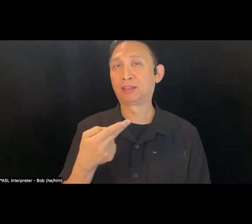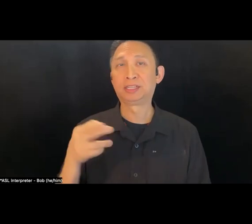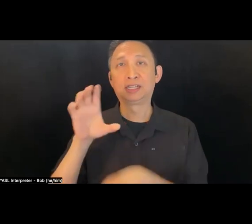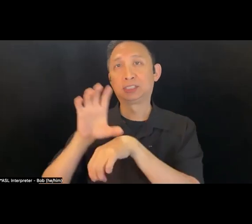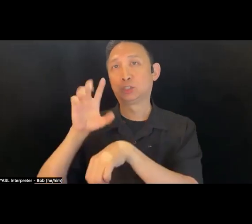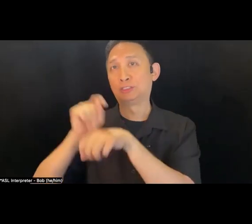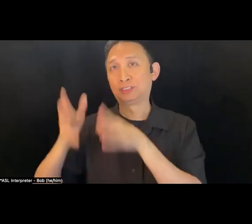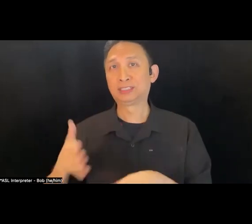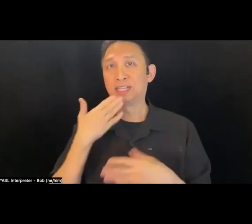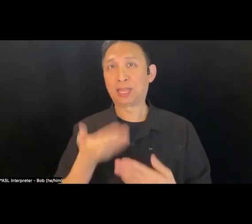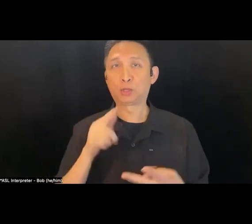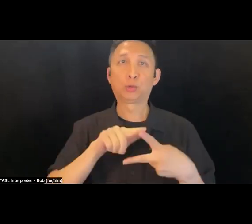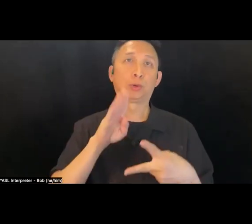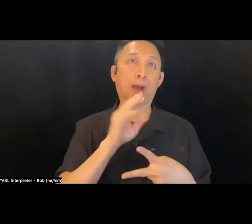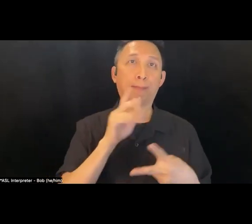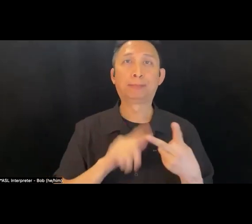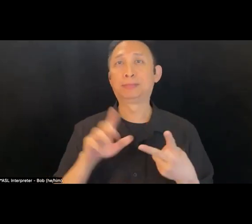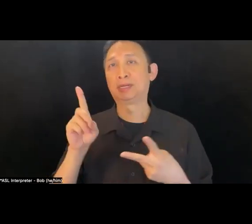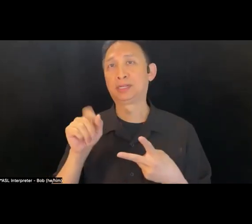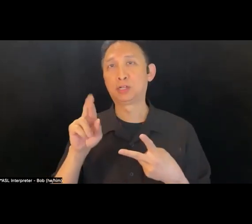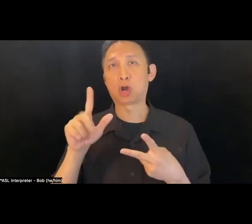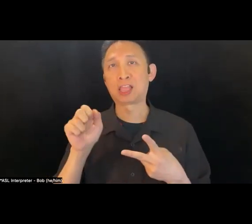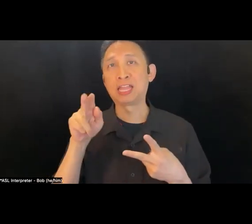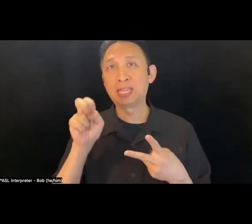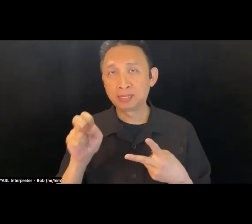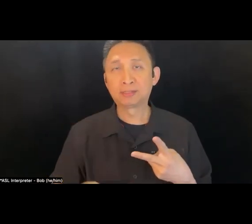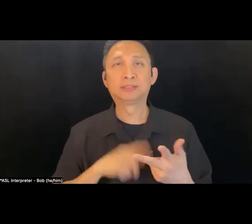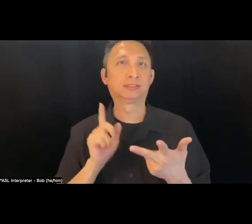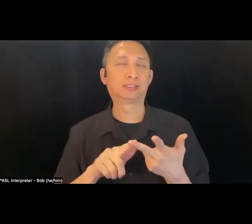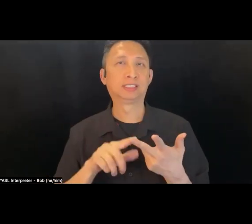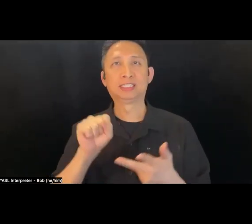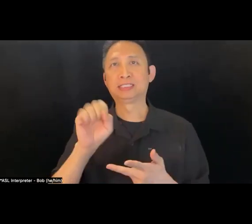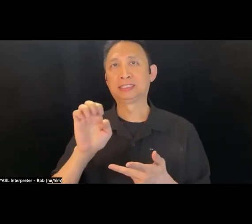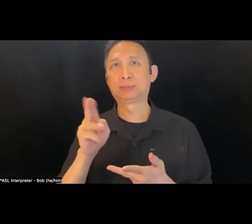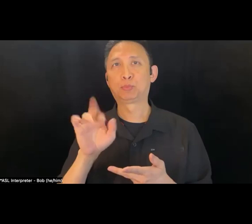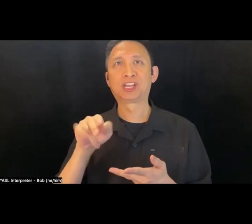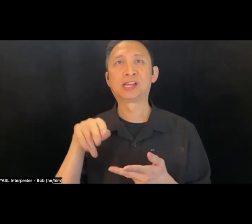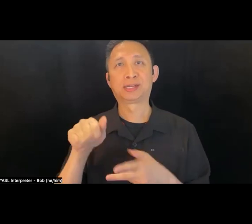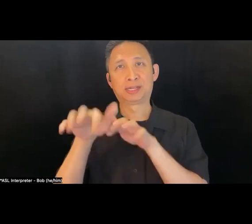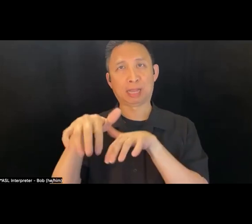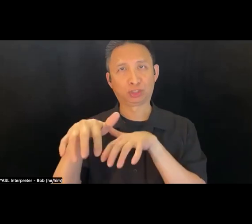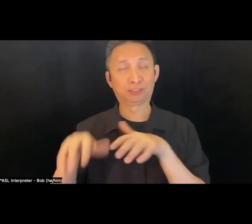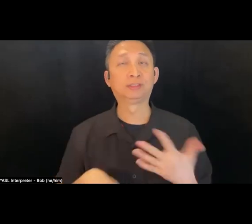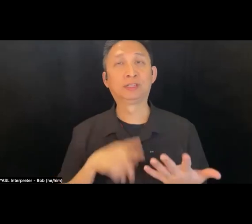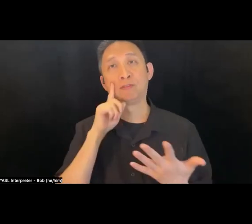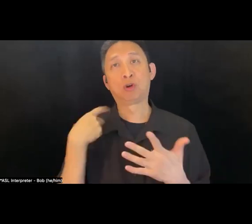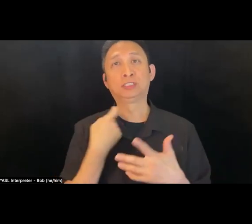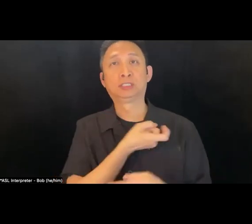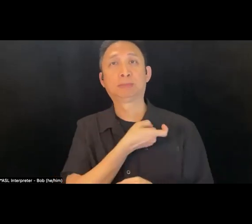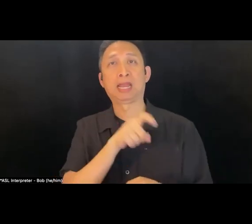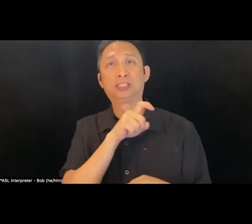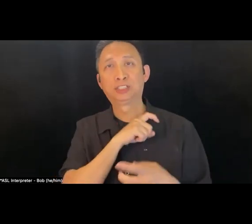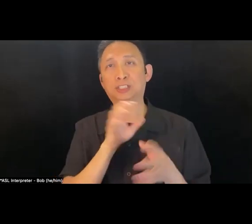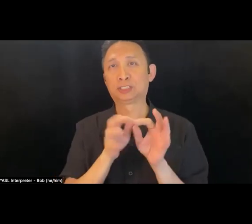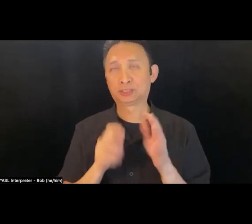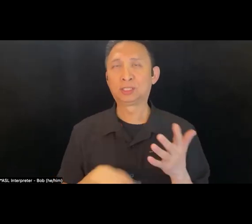Darlene, for your ASL services, and Sabrina for your captioning services. Spanish interpretation is provided by